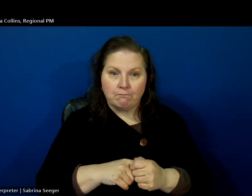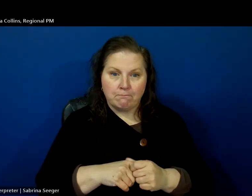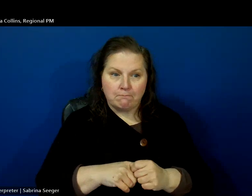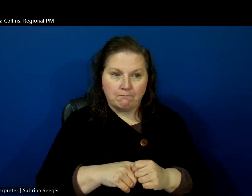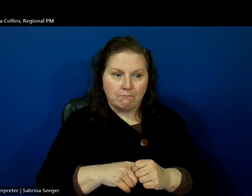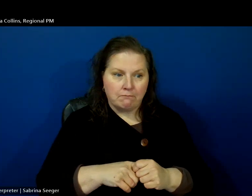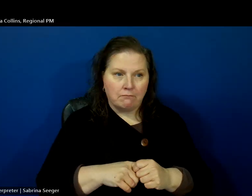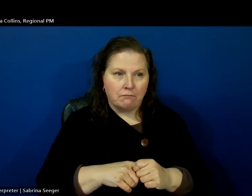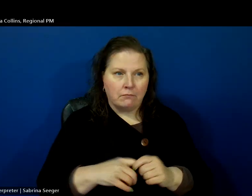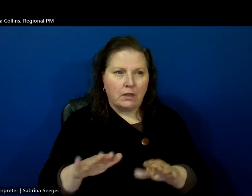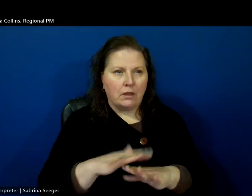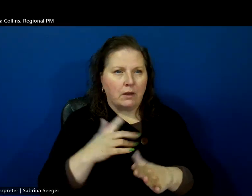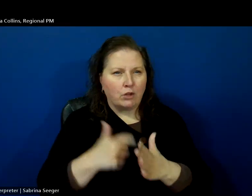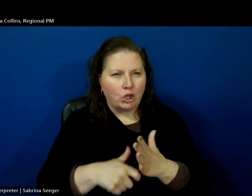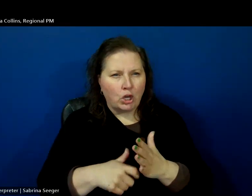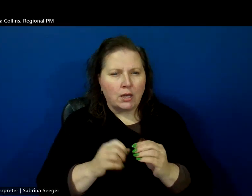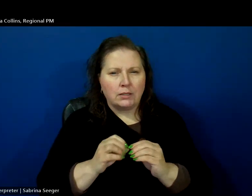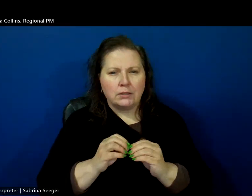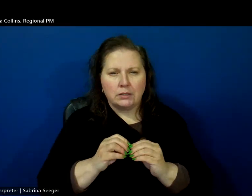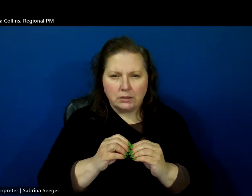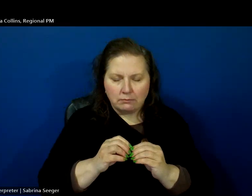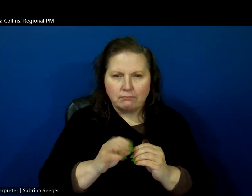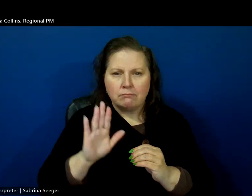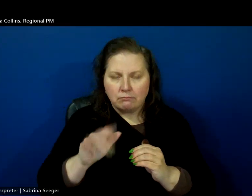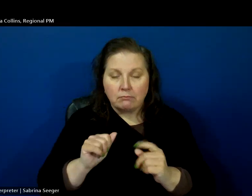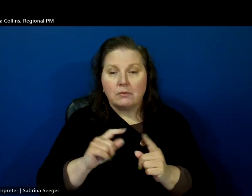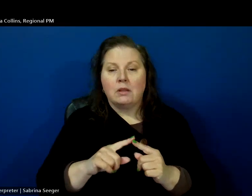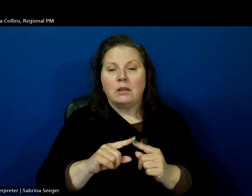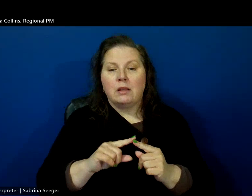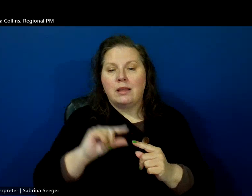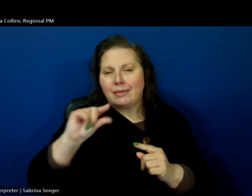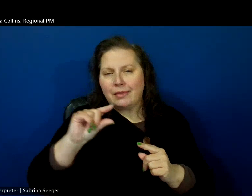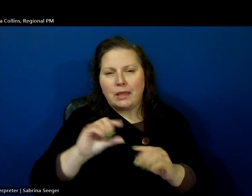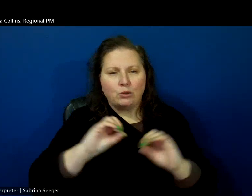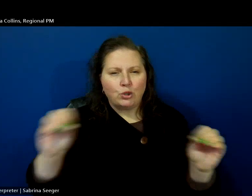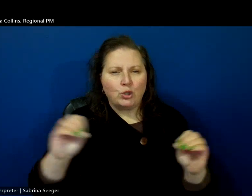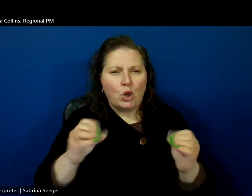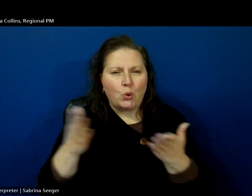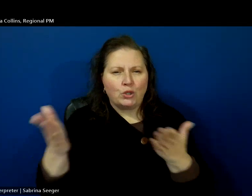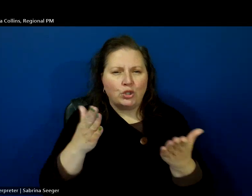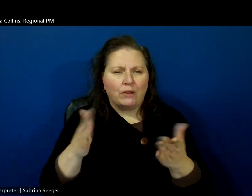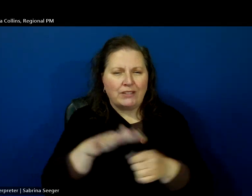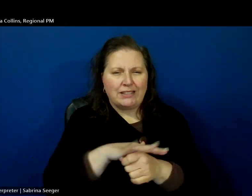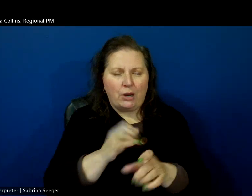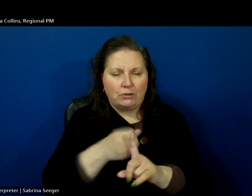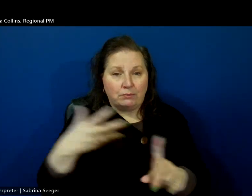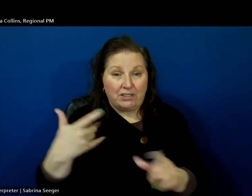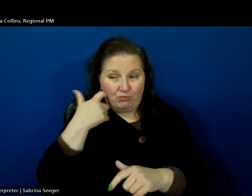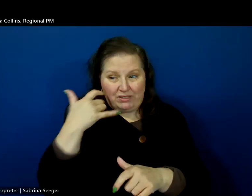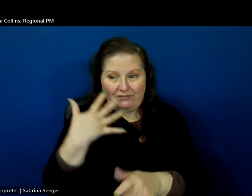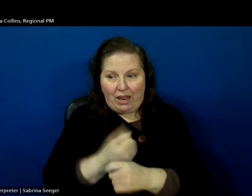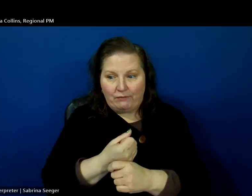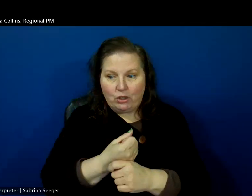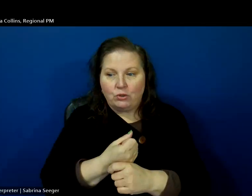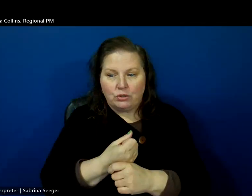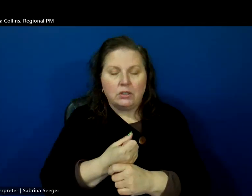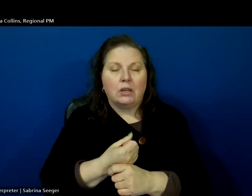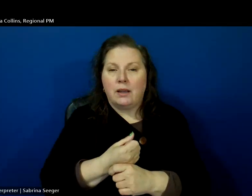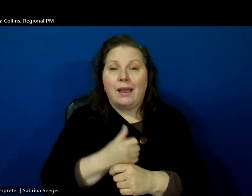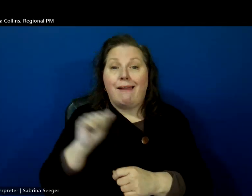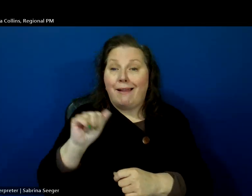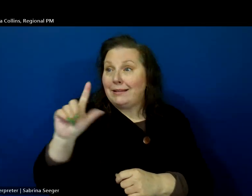Covered the costs. Oh, little to no service area expansion in cellular in the last 5 years, and yet we say, oh,